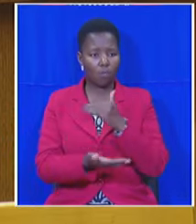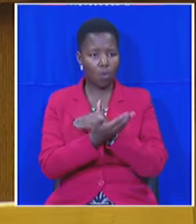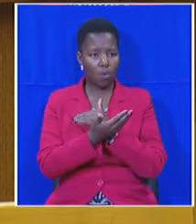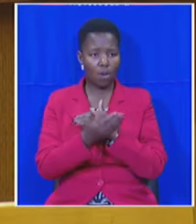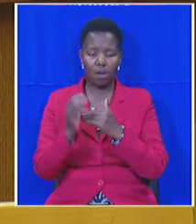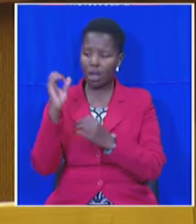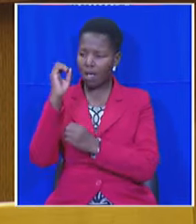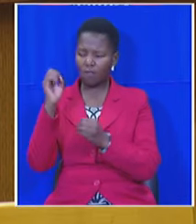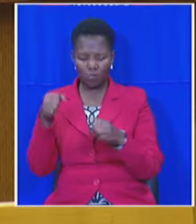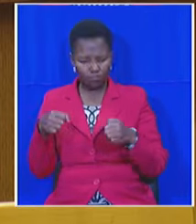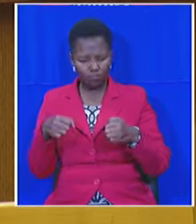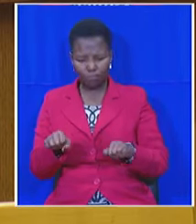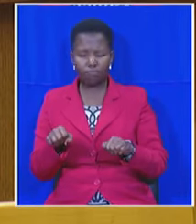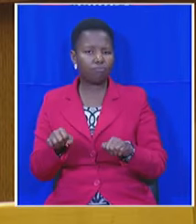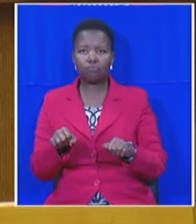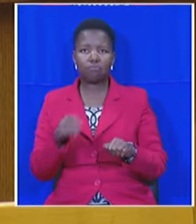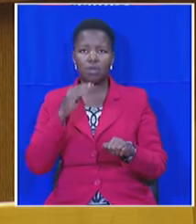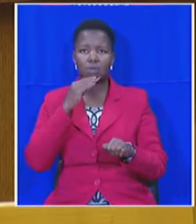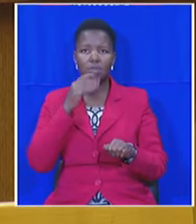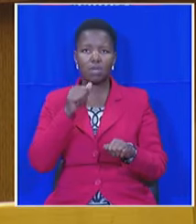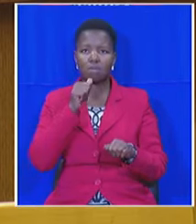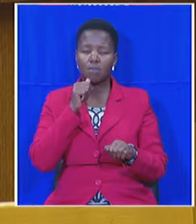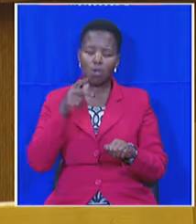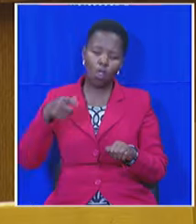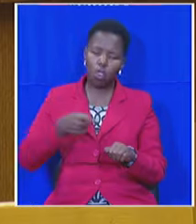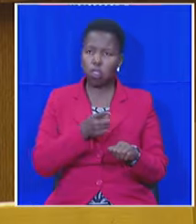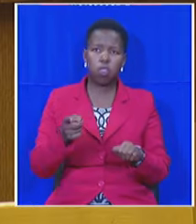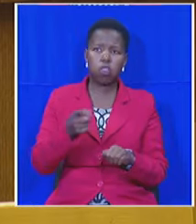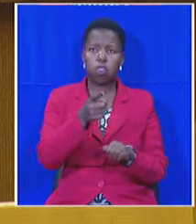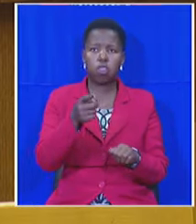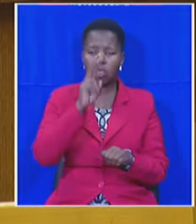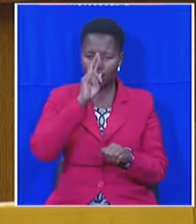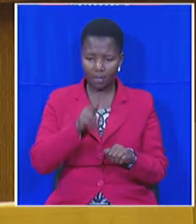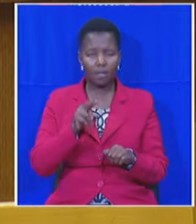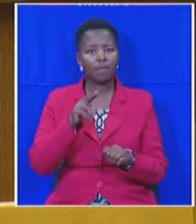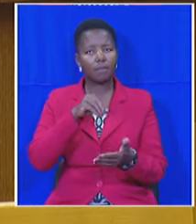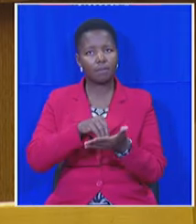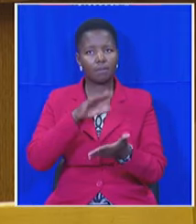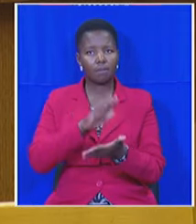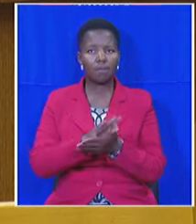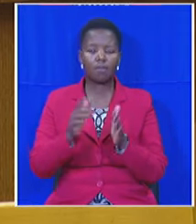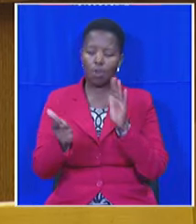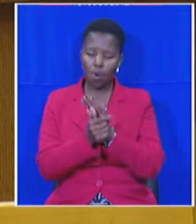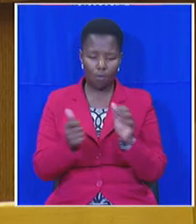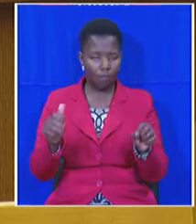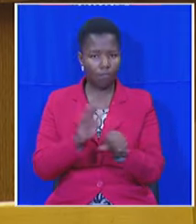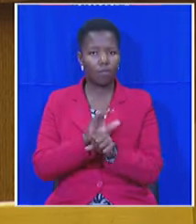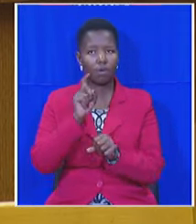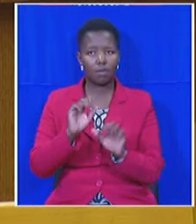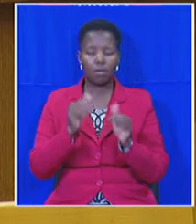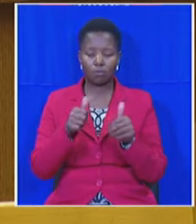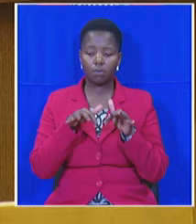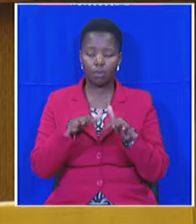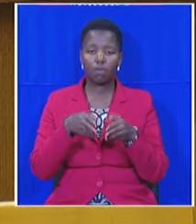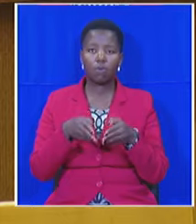the afternoon. Going through the traffic, not even following rules. We need to put in some legislations in order to protect our road users.